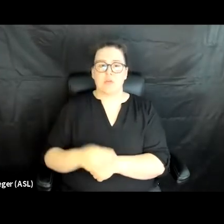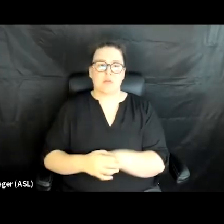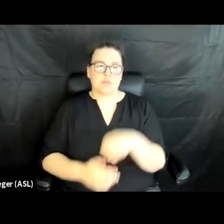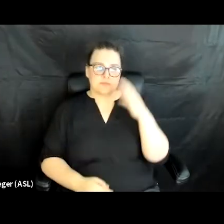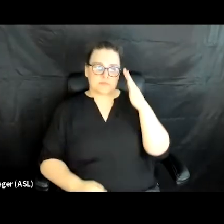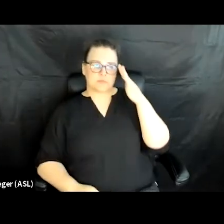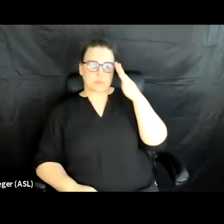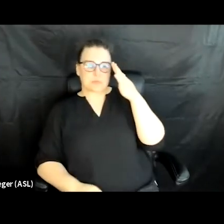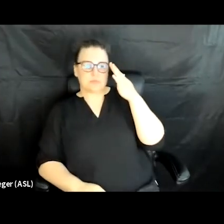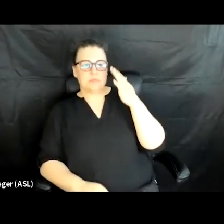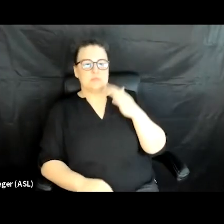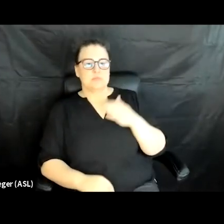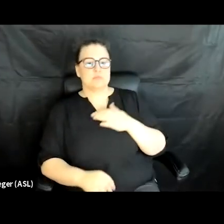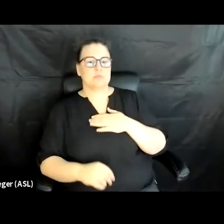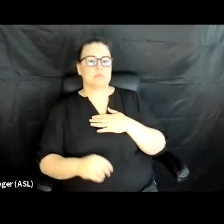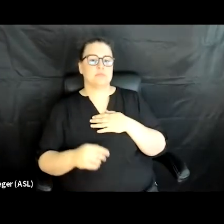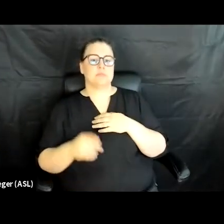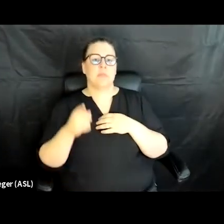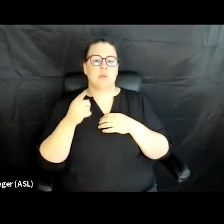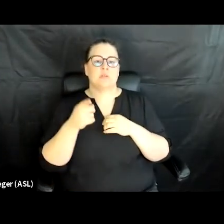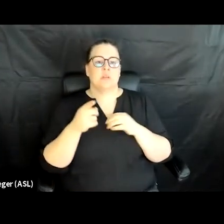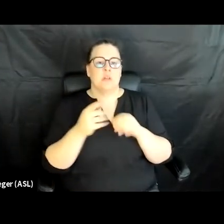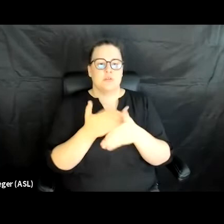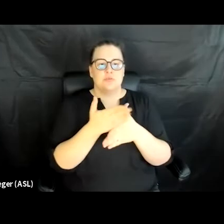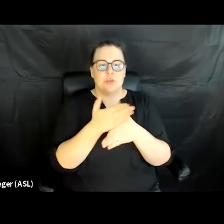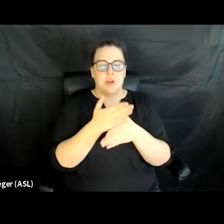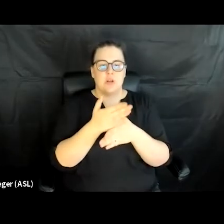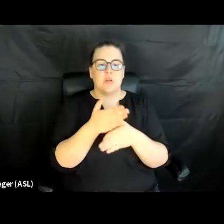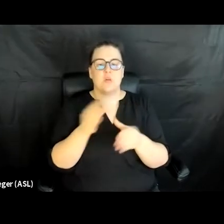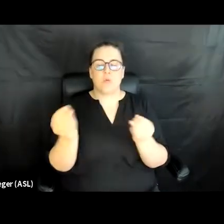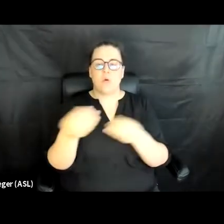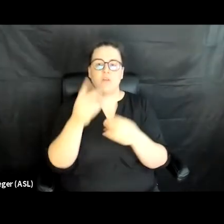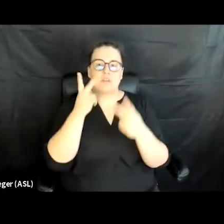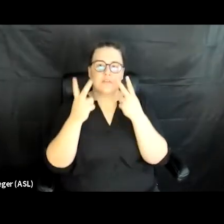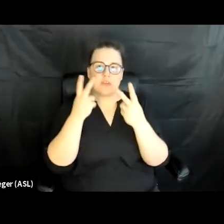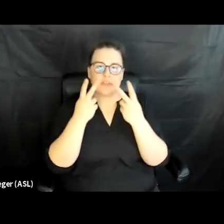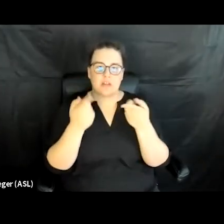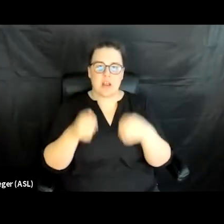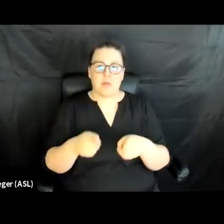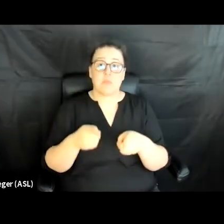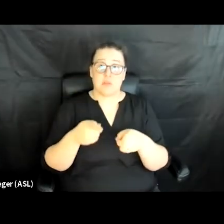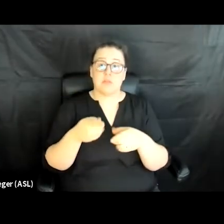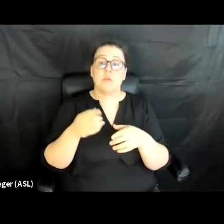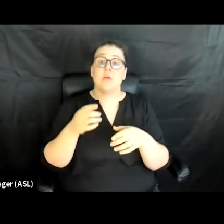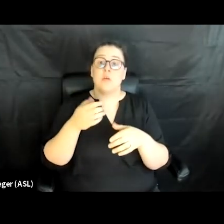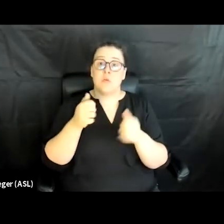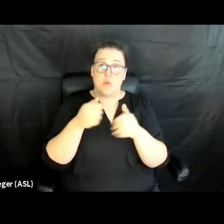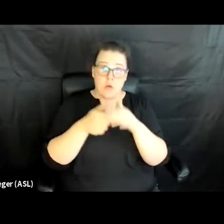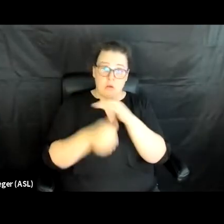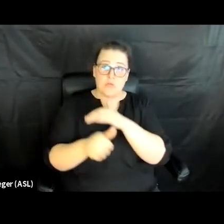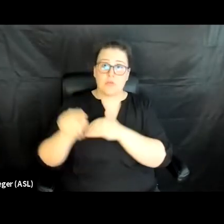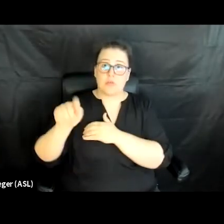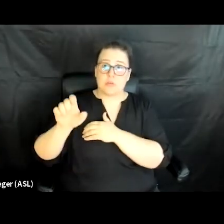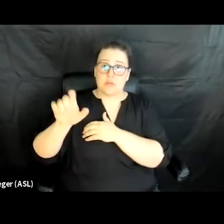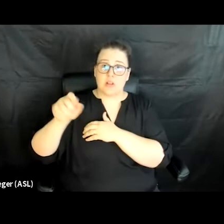share of outpatient office visits by a large group enrollees that took place through telehealth. So you see at the peak of the pandemic, let's